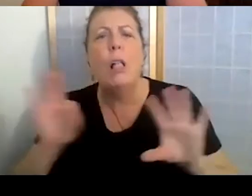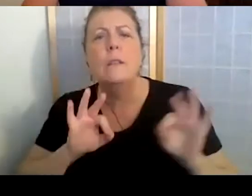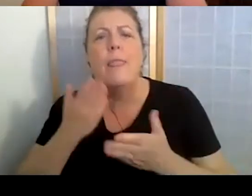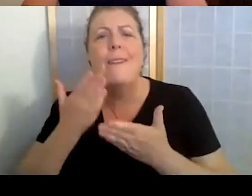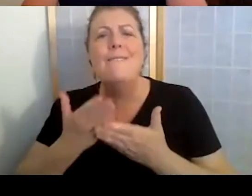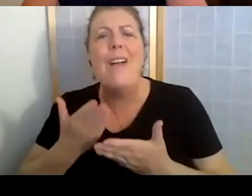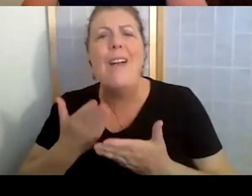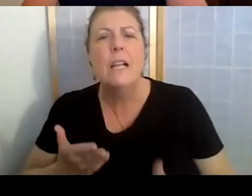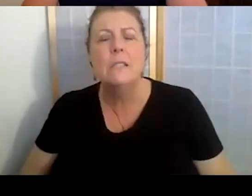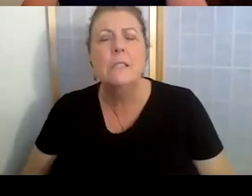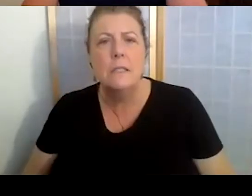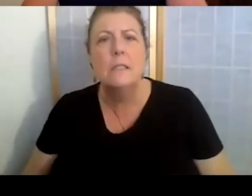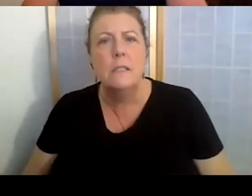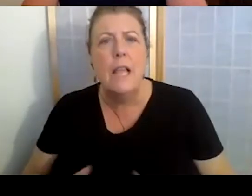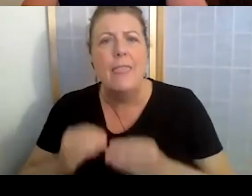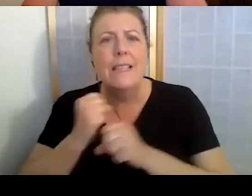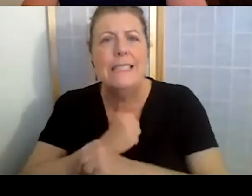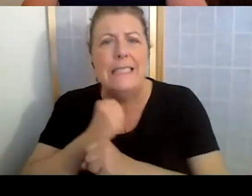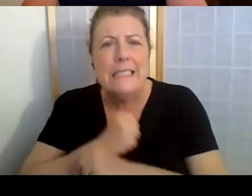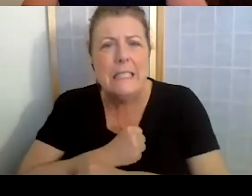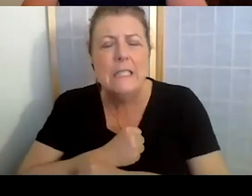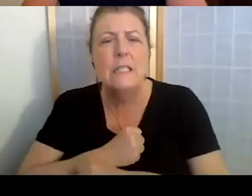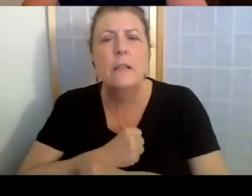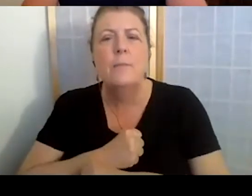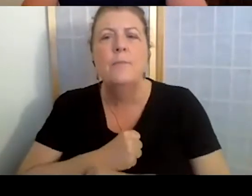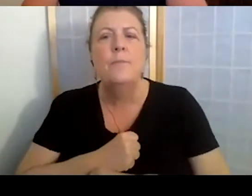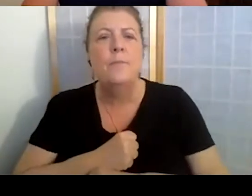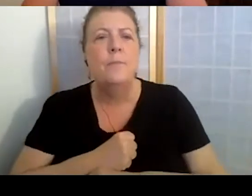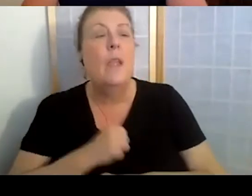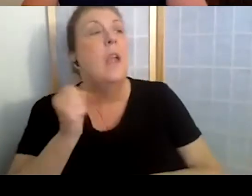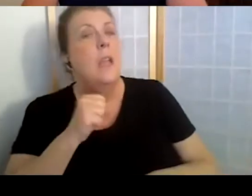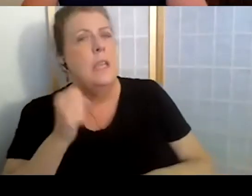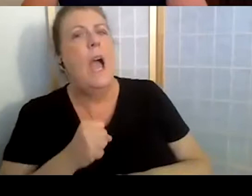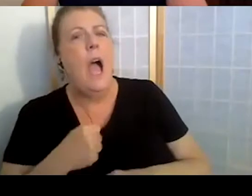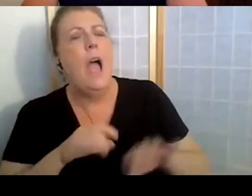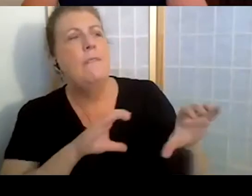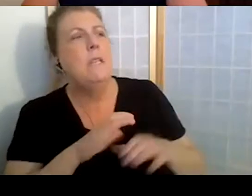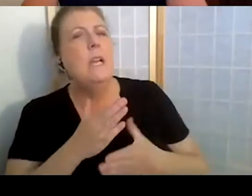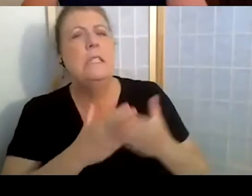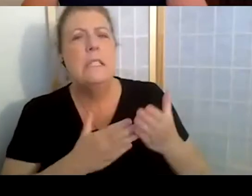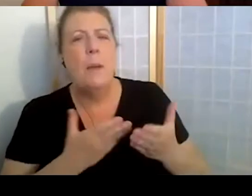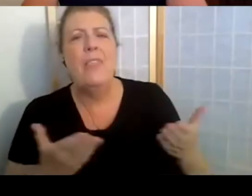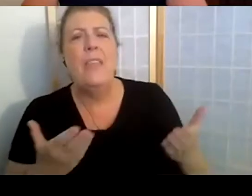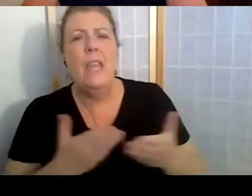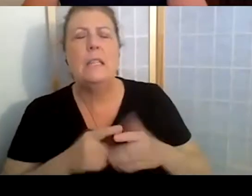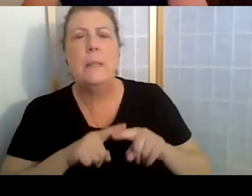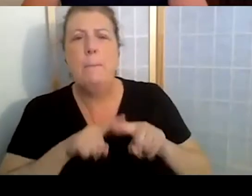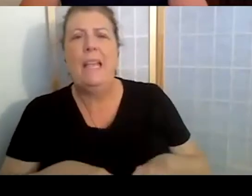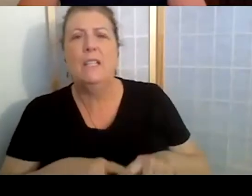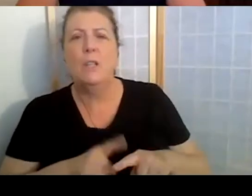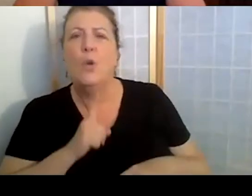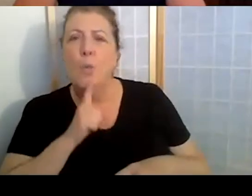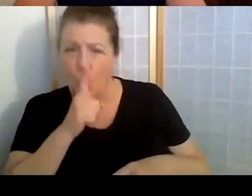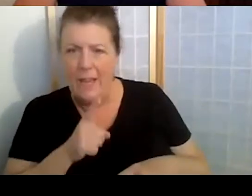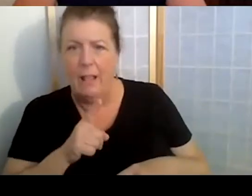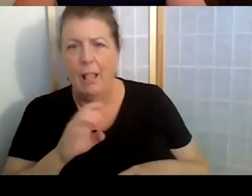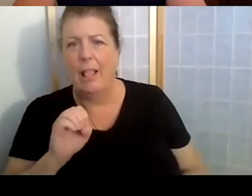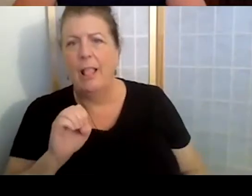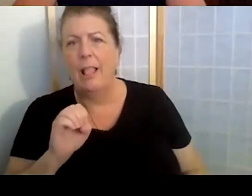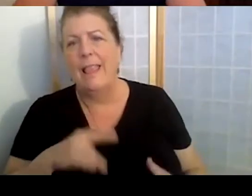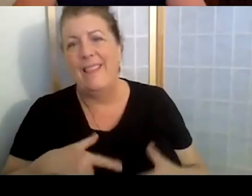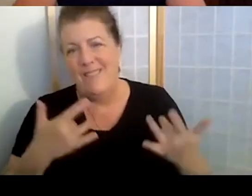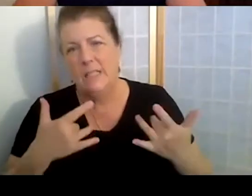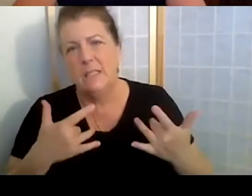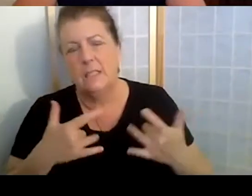narrative? Yeah, I've done a couple things based on real events. And, you know, there are the facts that, you